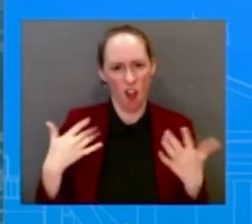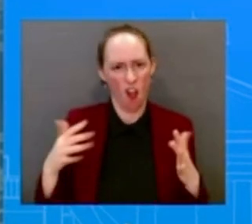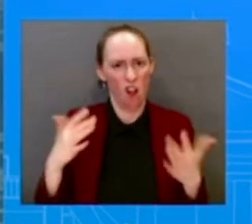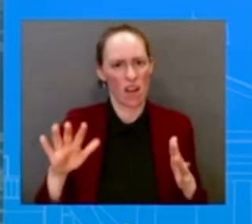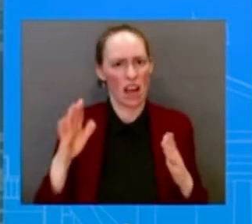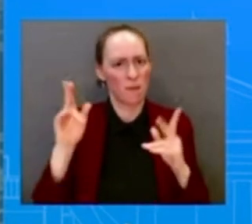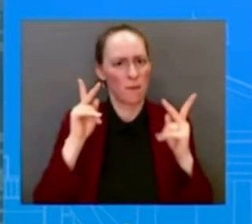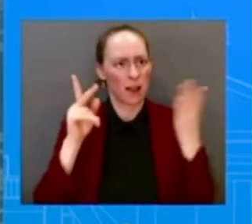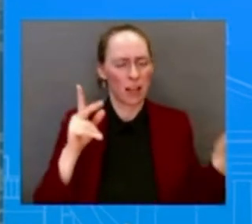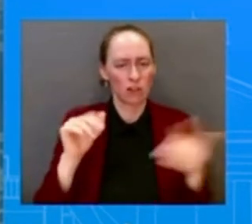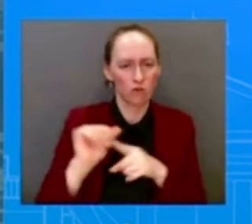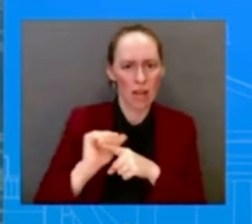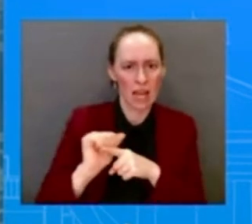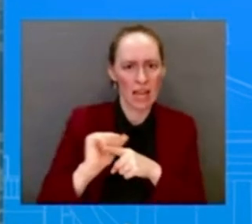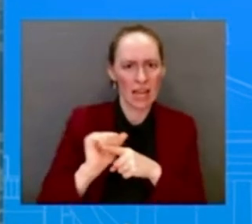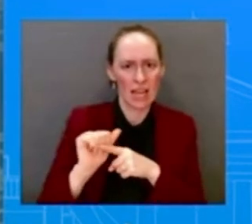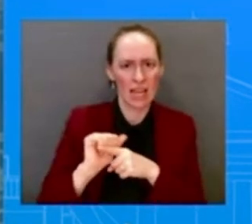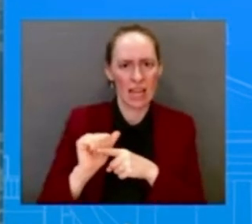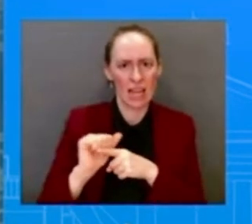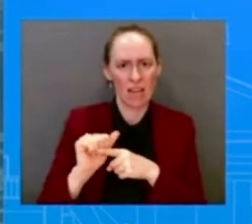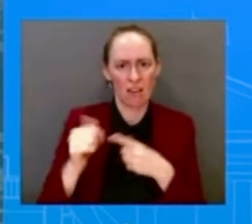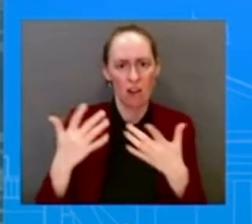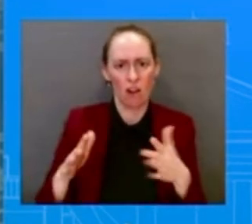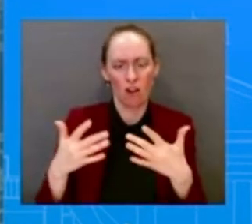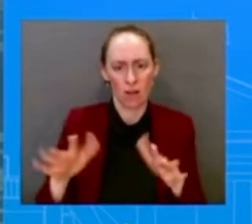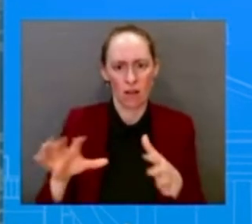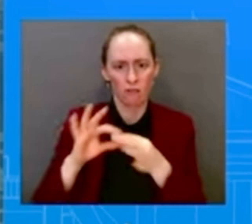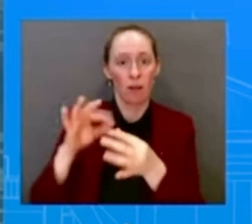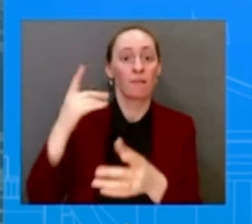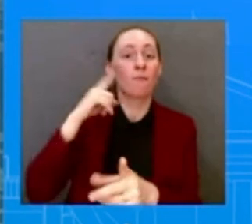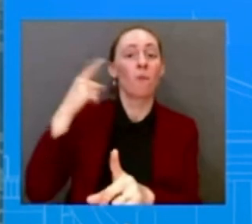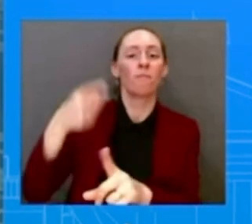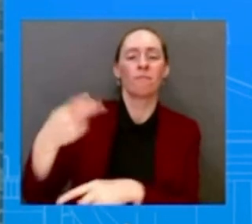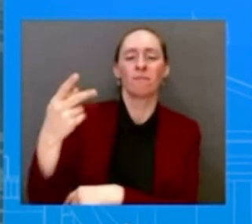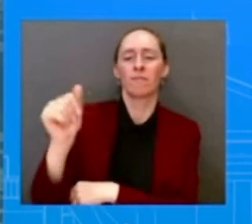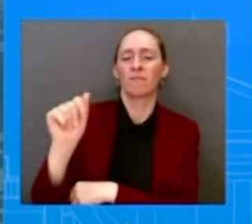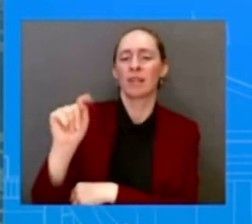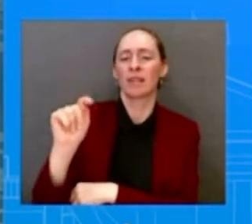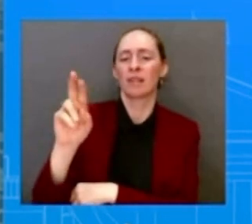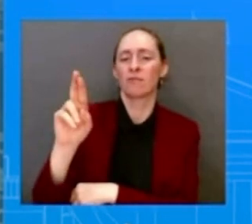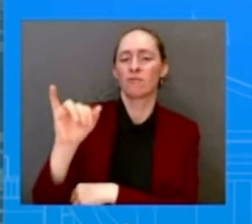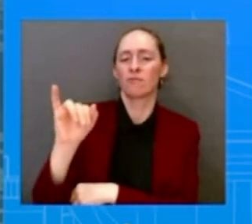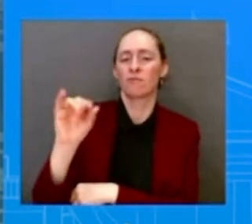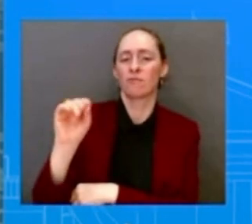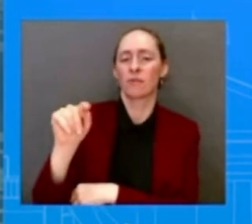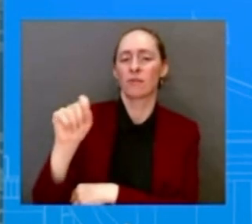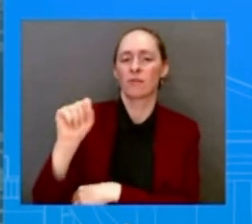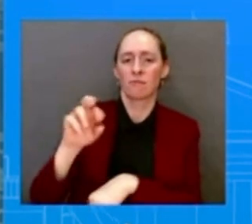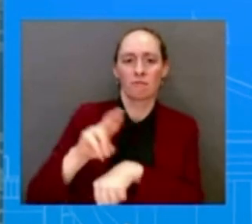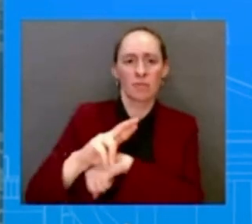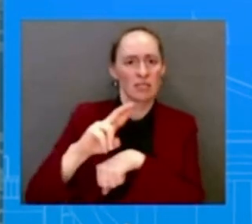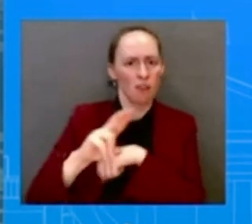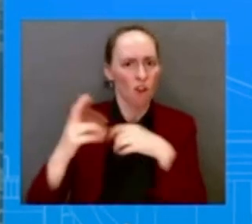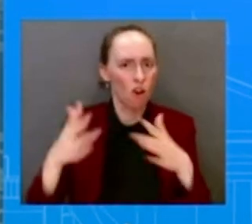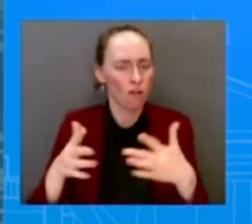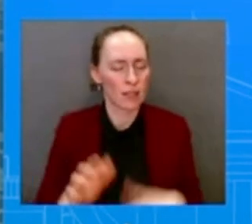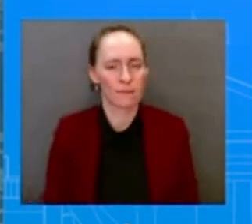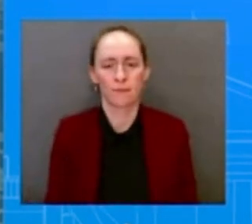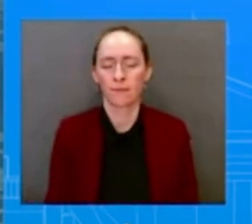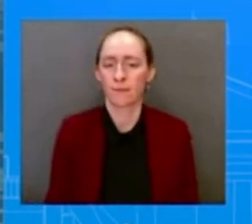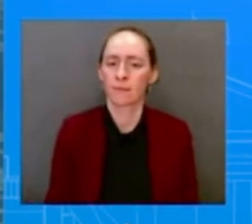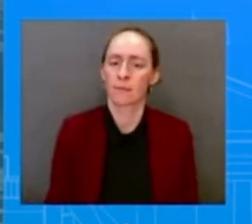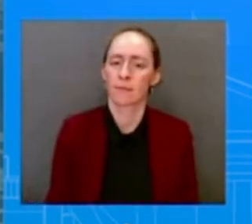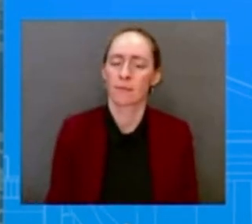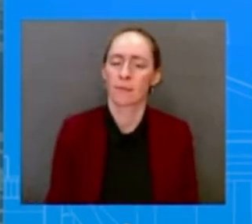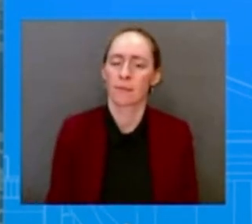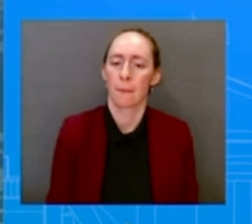battery. Outside of Ukraine, we're helping train them on combined arms maneuver. So it's not unusual to do that if an